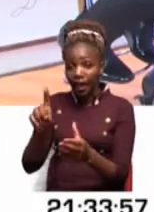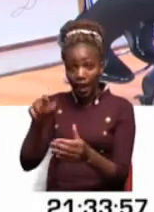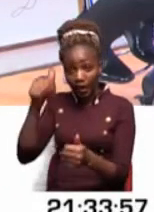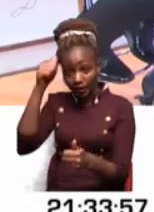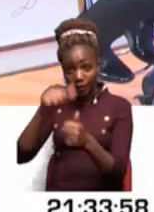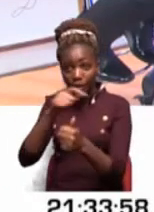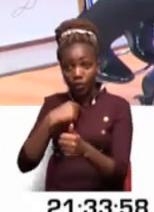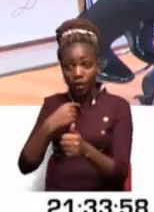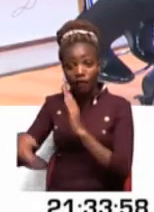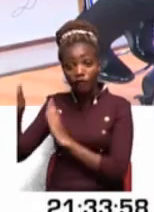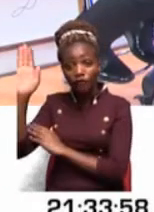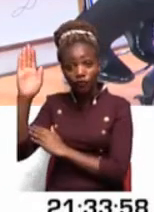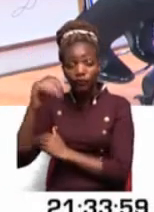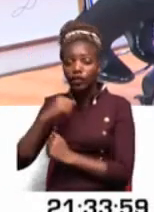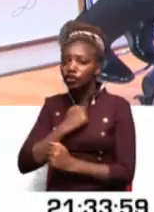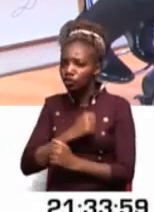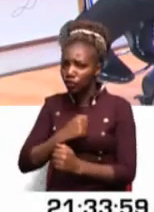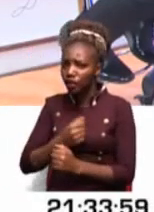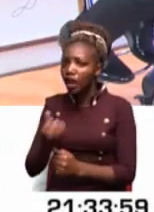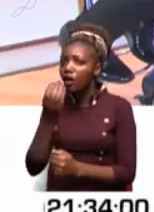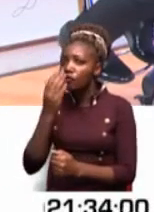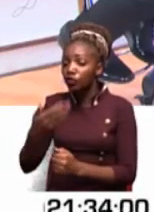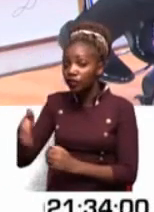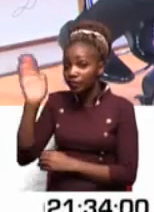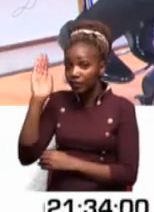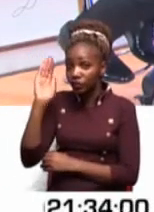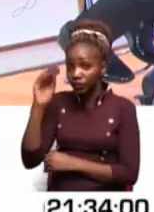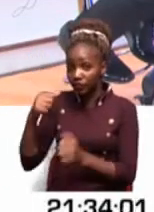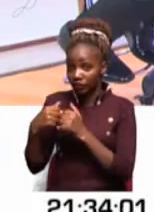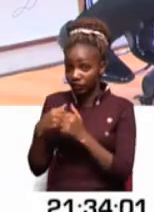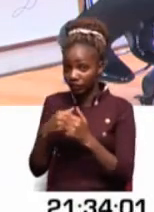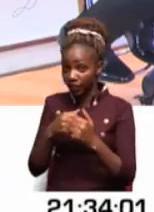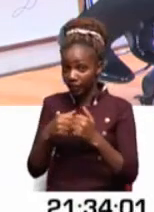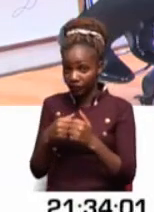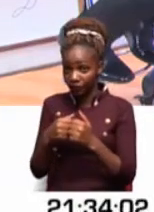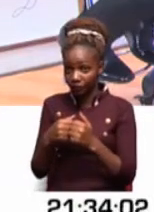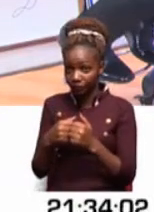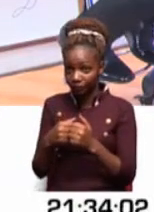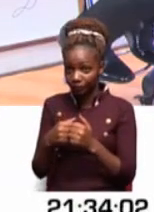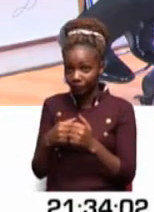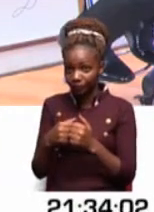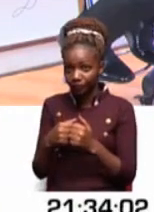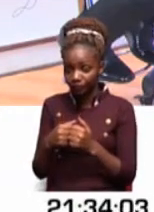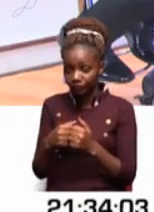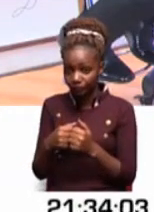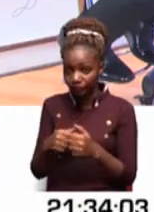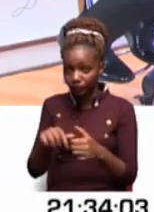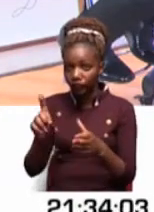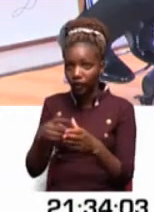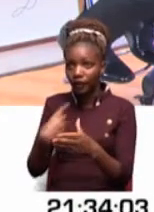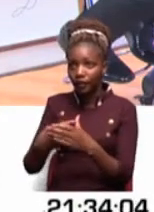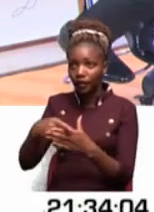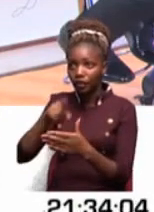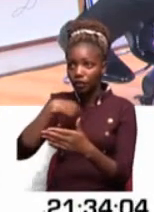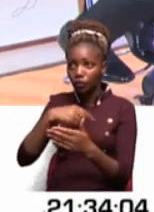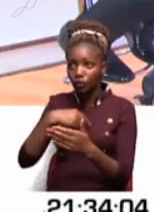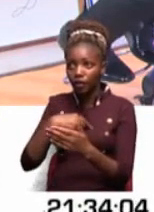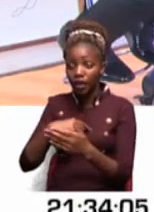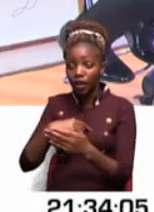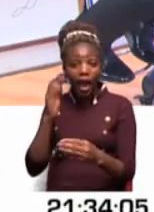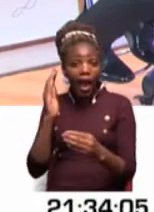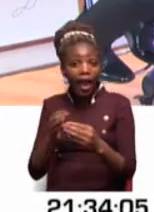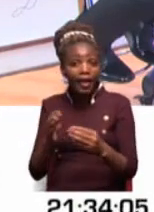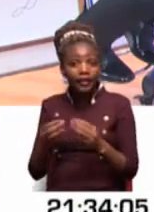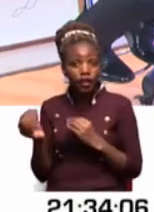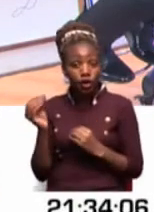Forget about even the locusts, which mm-hmm. are a big menace. Mm-hmm. We are not food secure yet. We have not been able to tame and curb corruption. Mm-hmm.